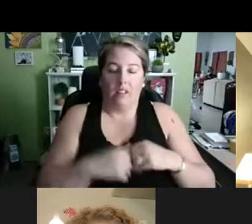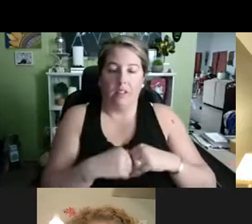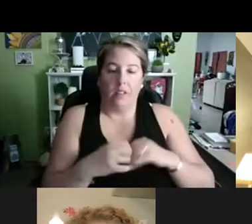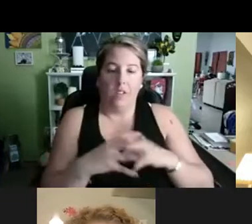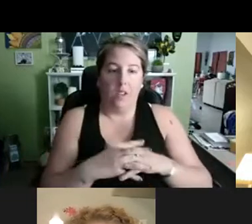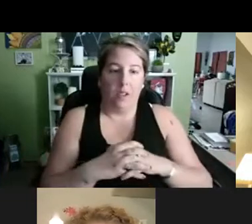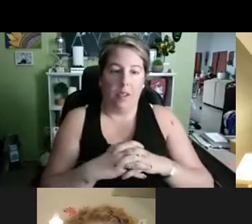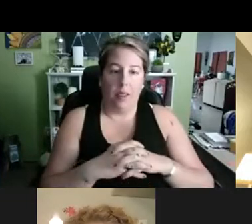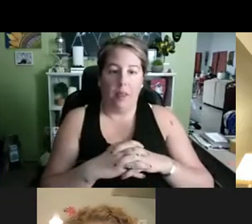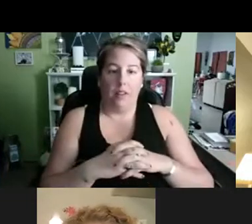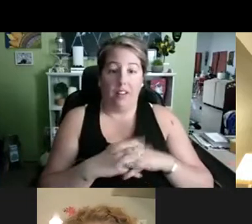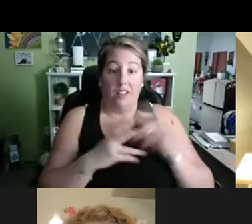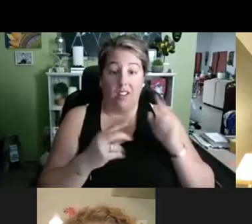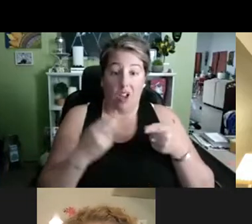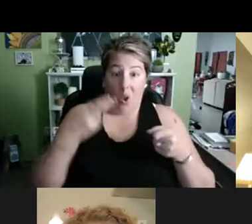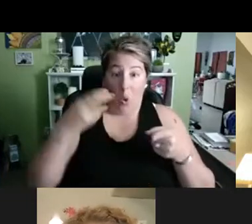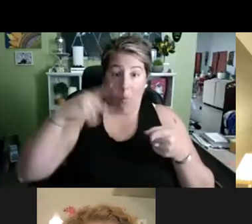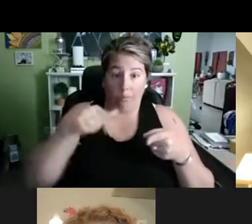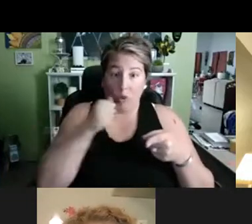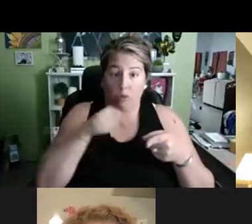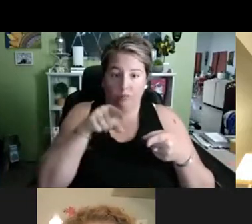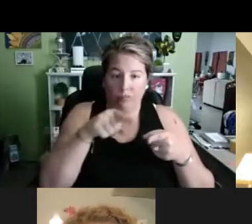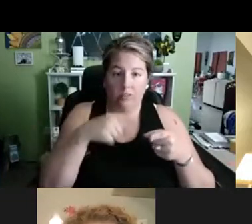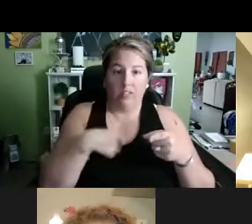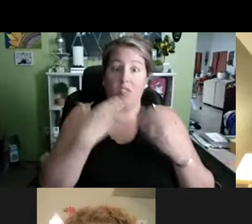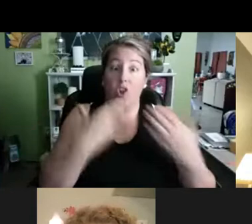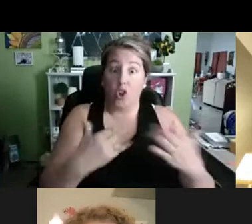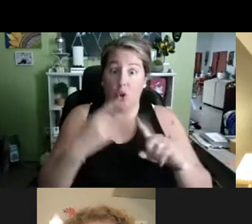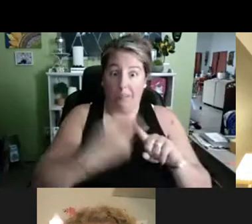You're having a killer month. Good job.